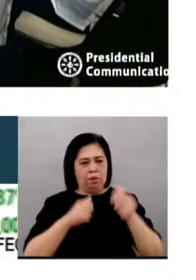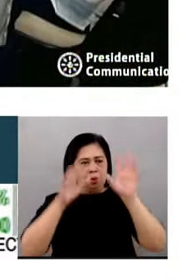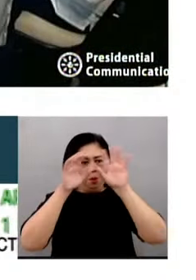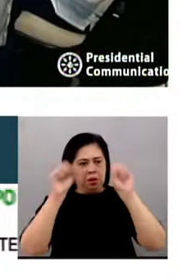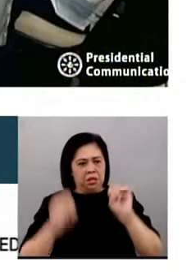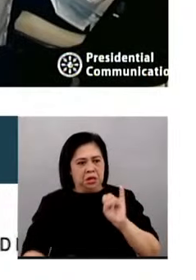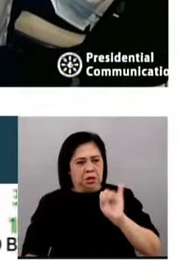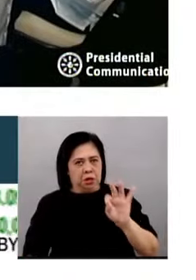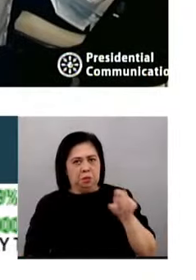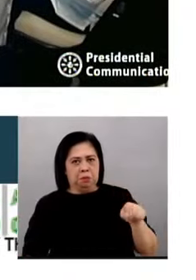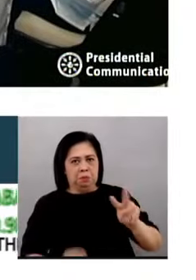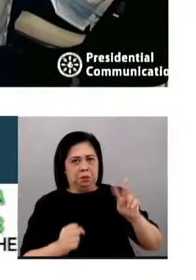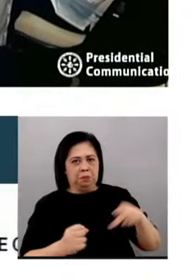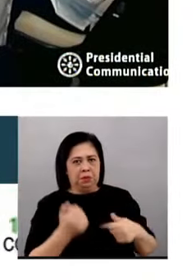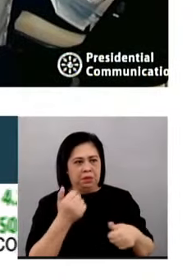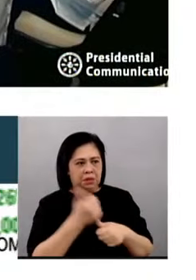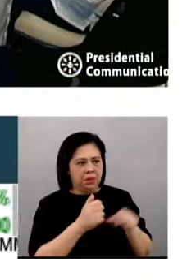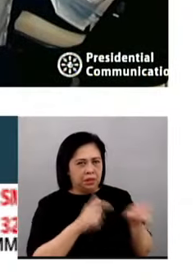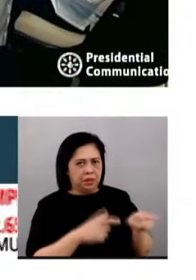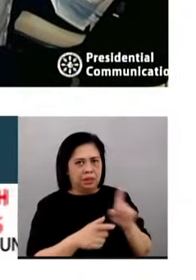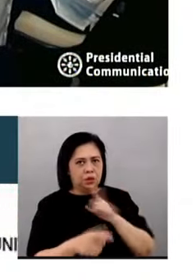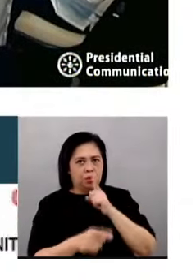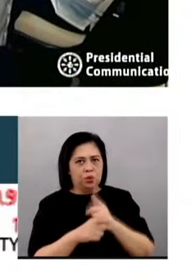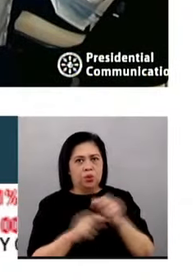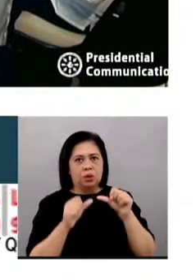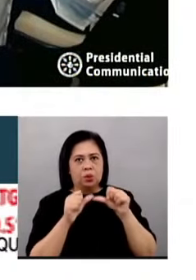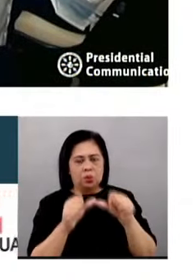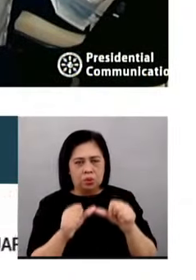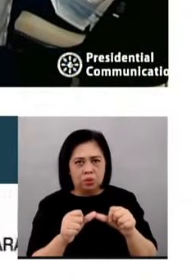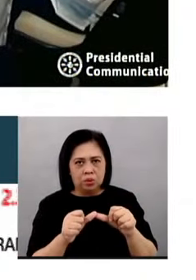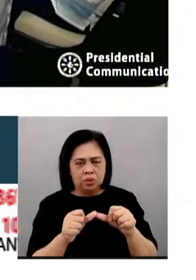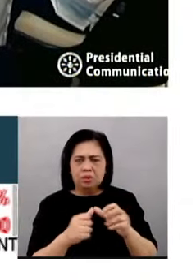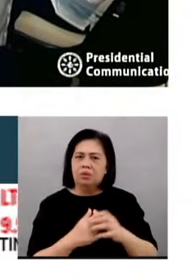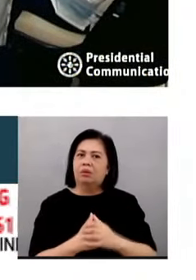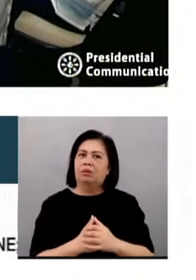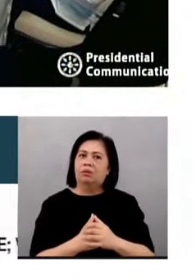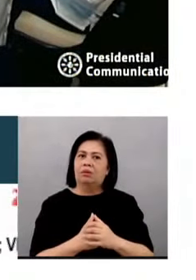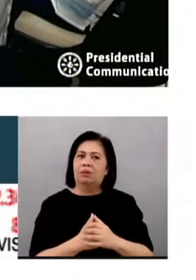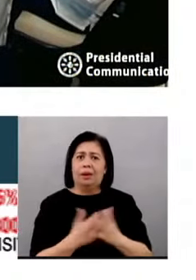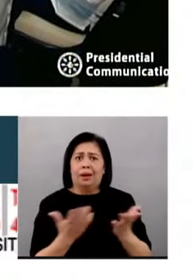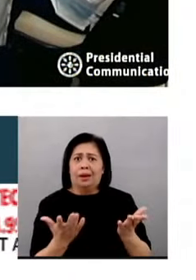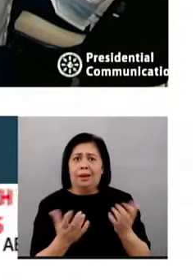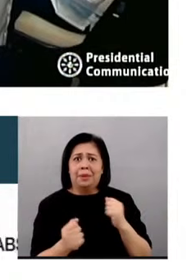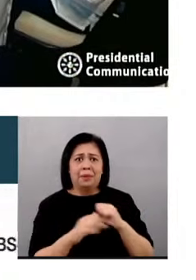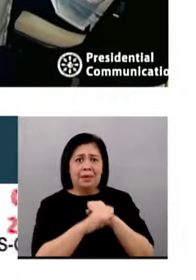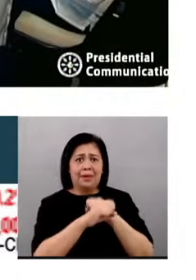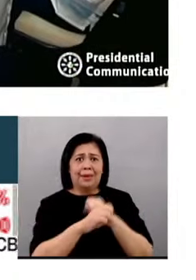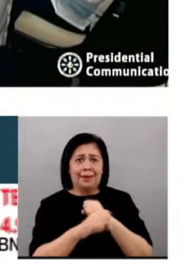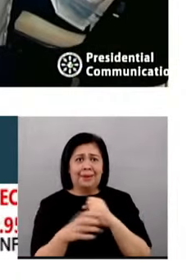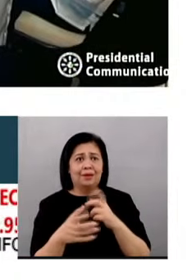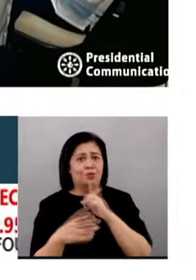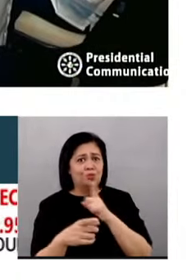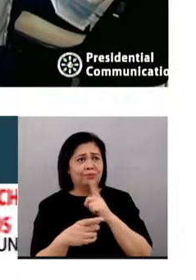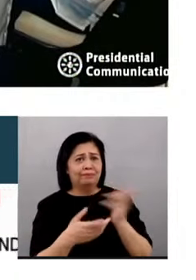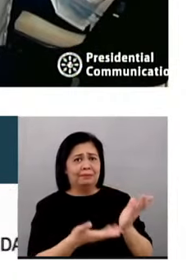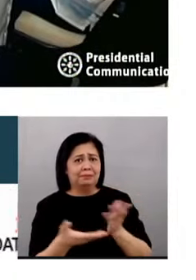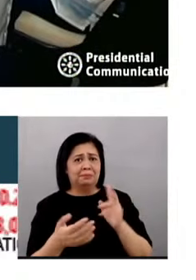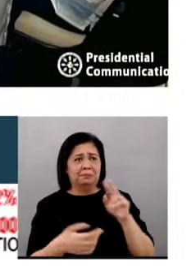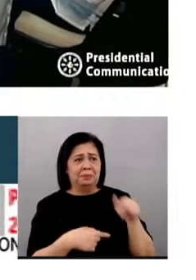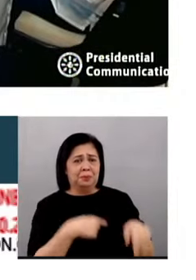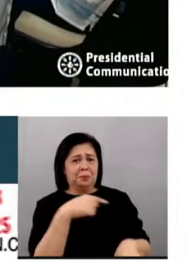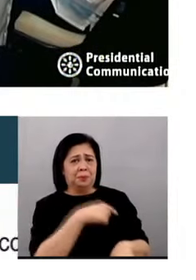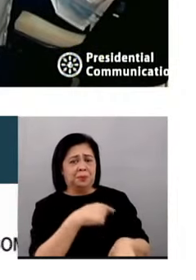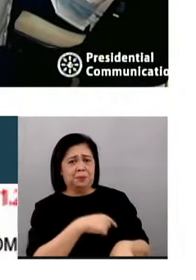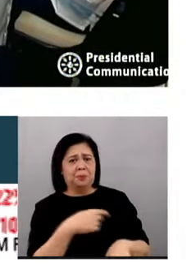he's the vice president, because that's the real continuity. Mm-hmm. Okay. And they might campaign that way. They might actually campaign in saying that